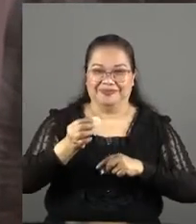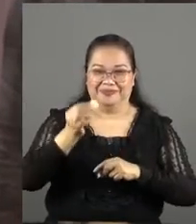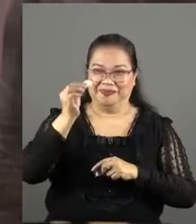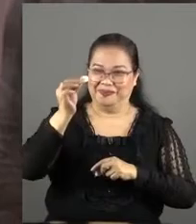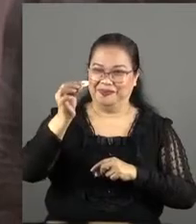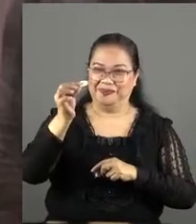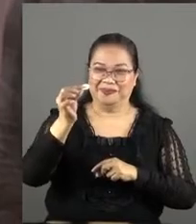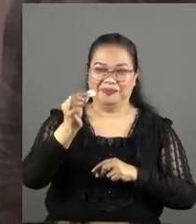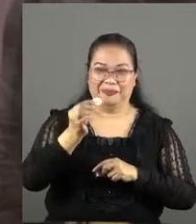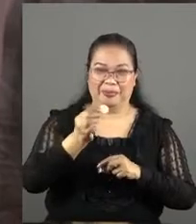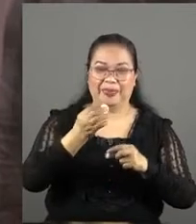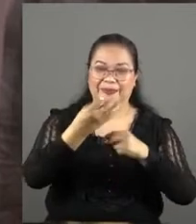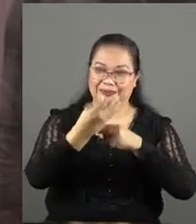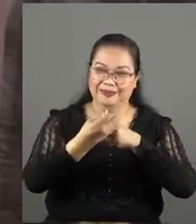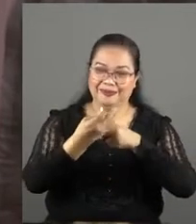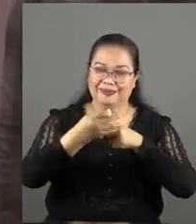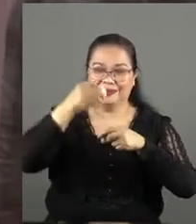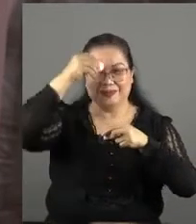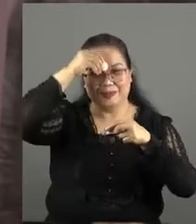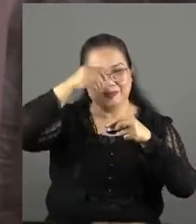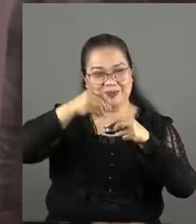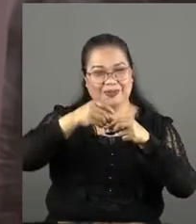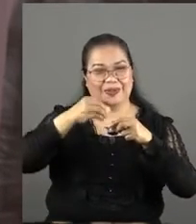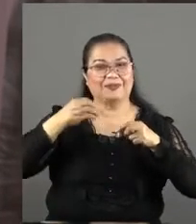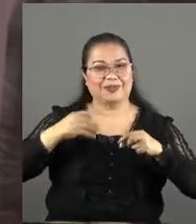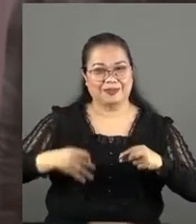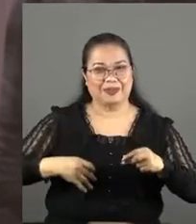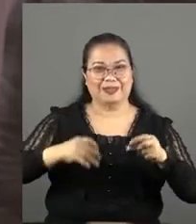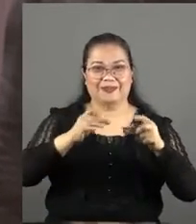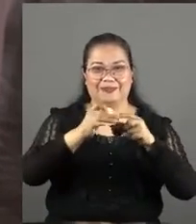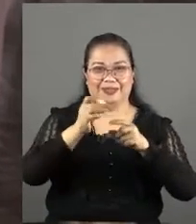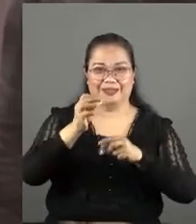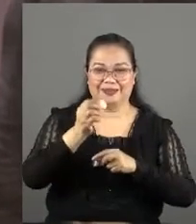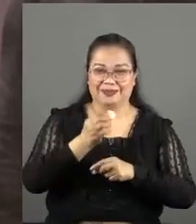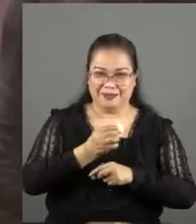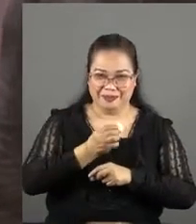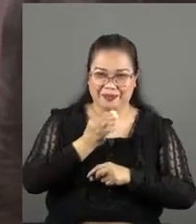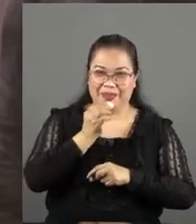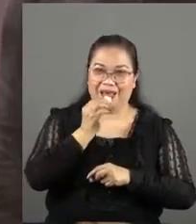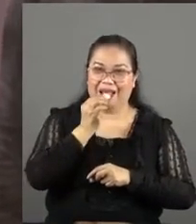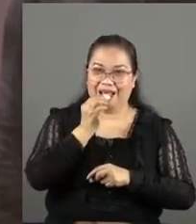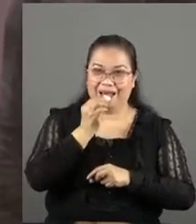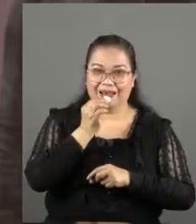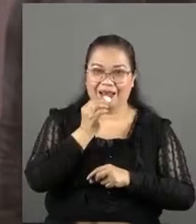the elements of the bread that reminds us of the body of Christ.